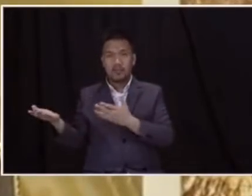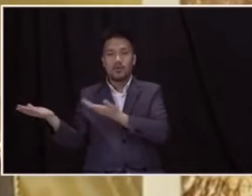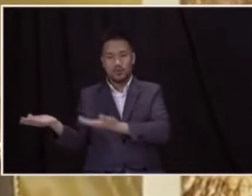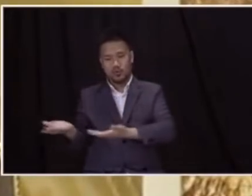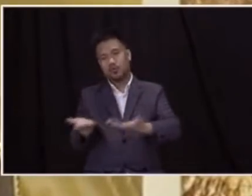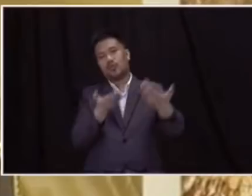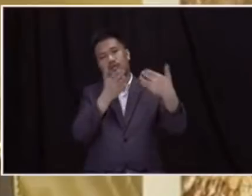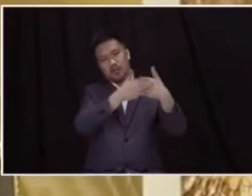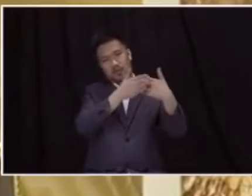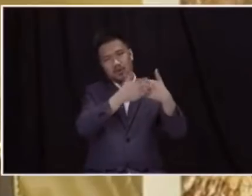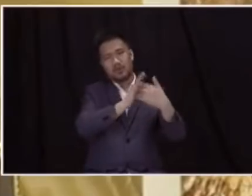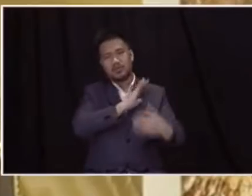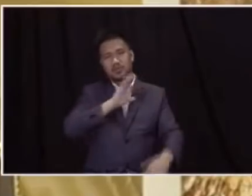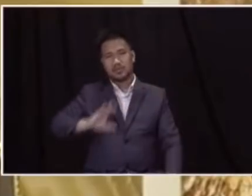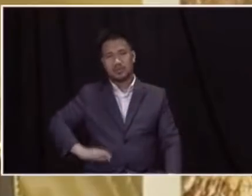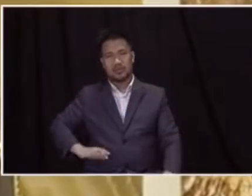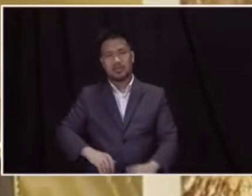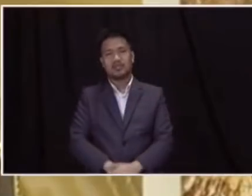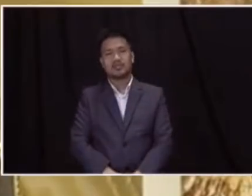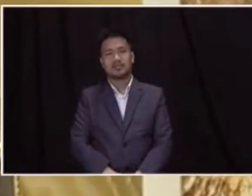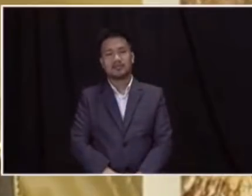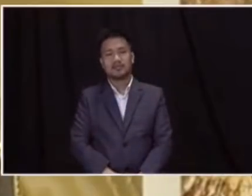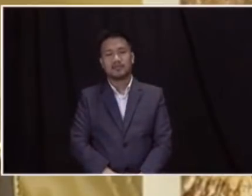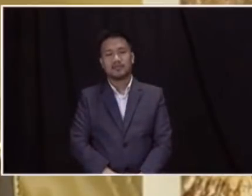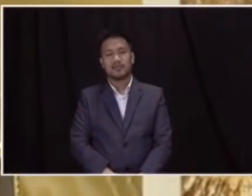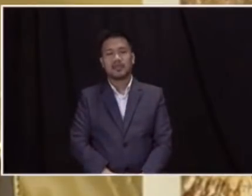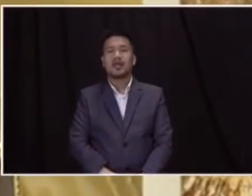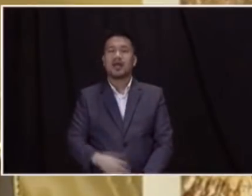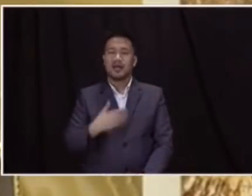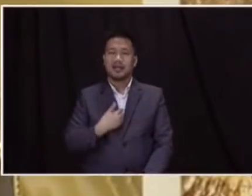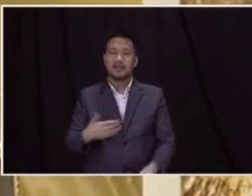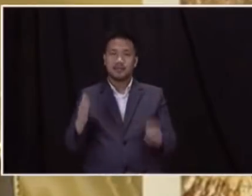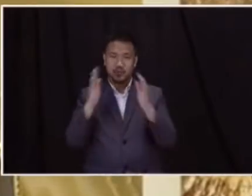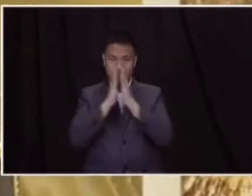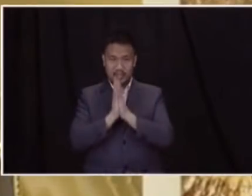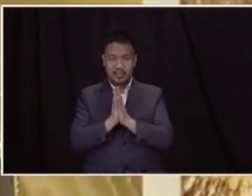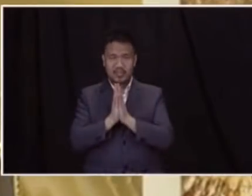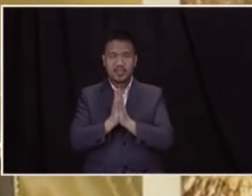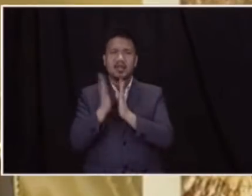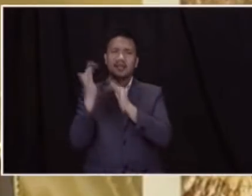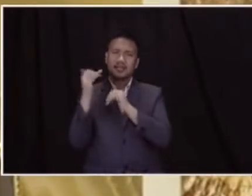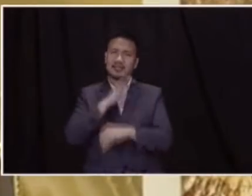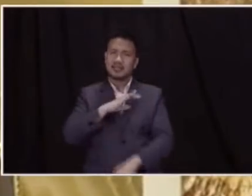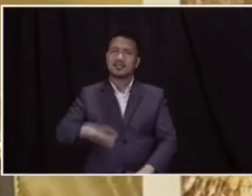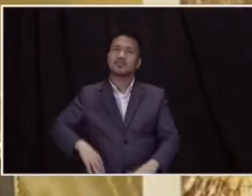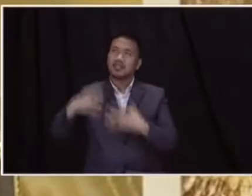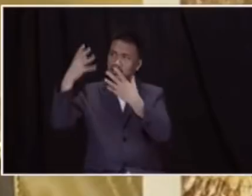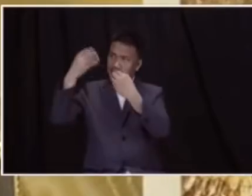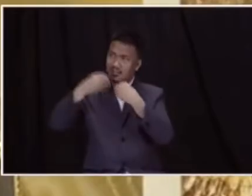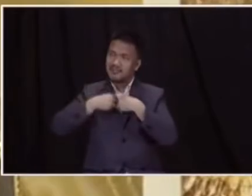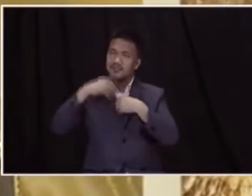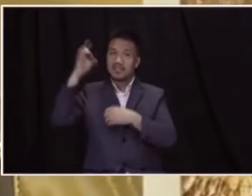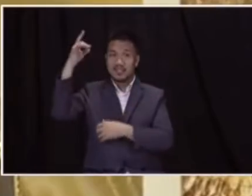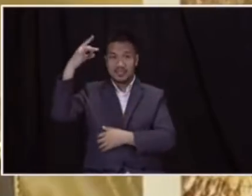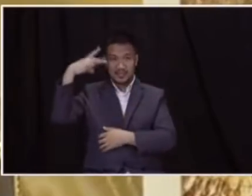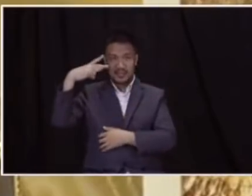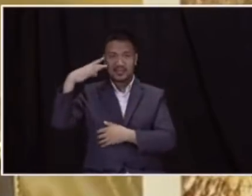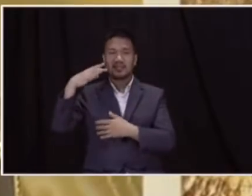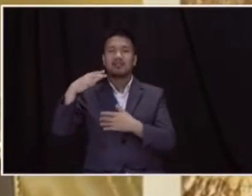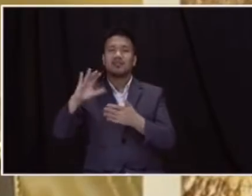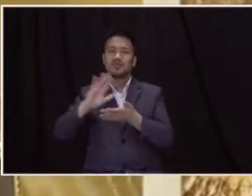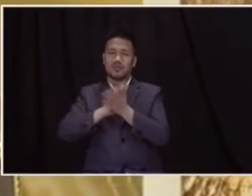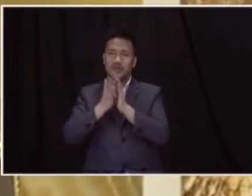closer to Christ. I pray that Christ grant me the grace to be